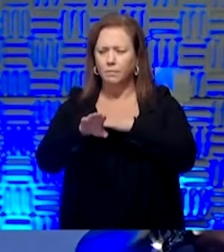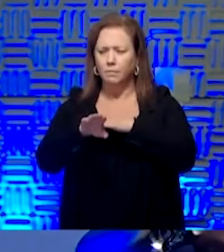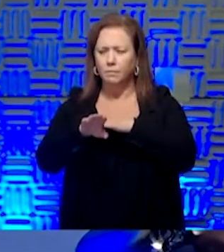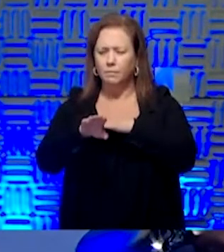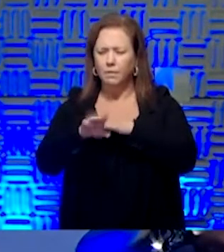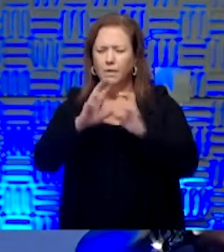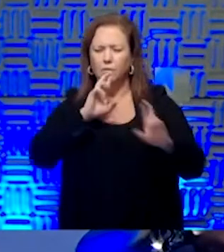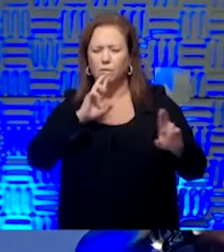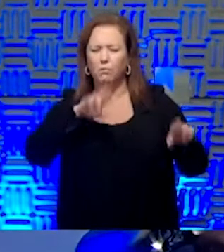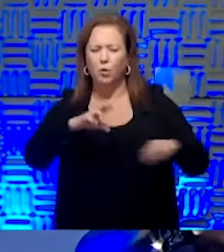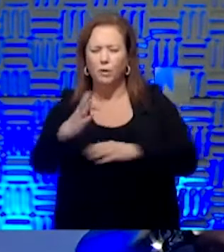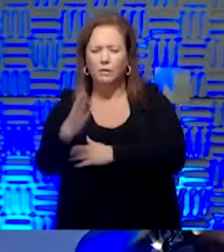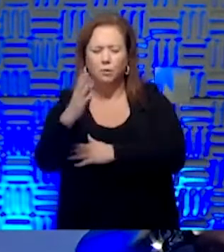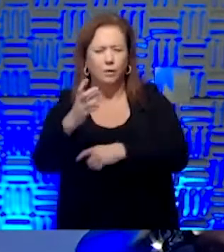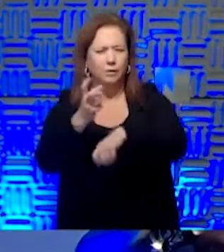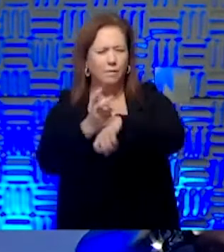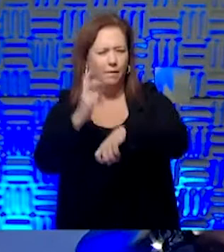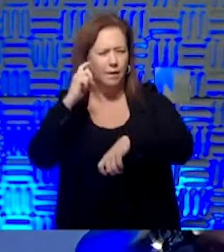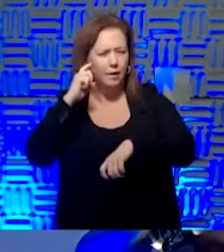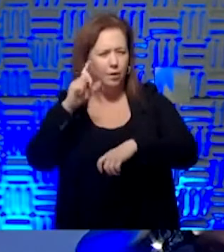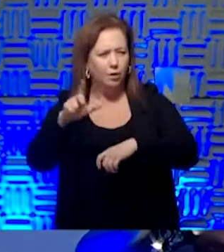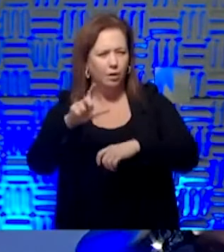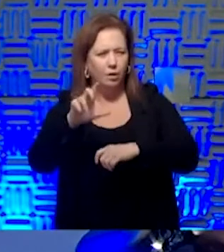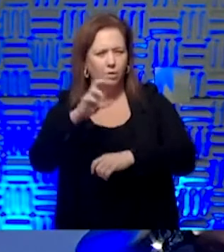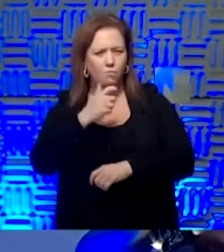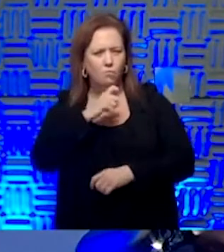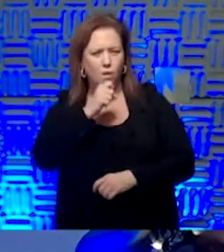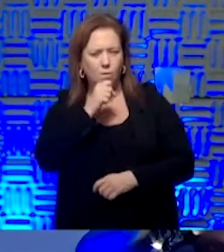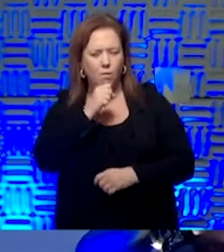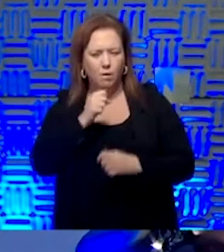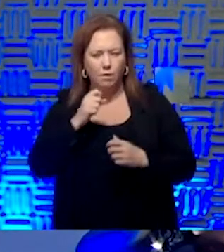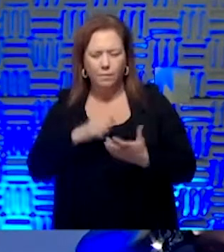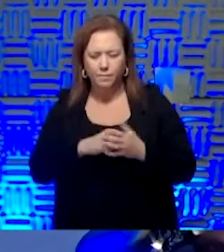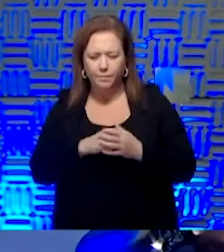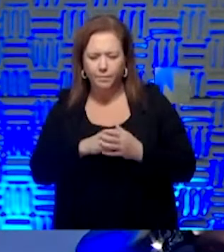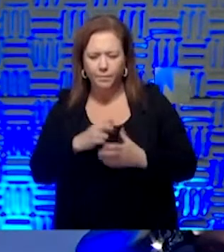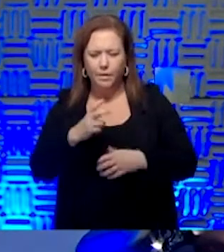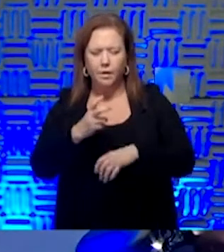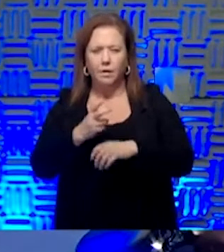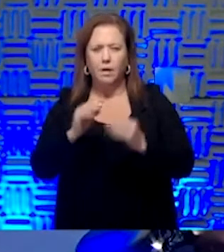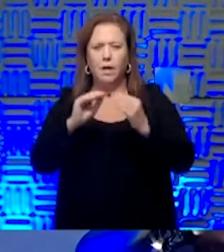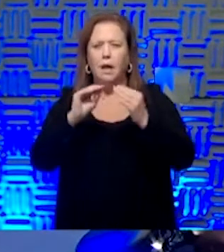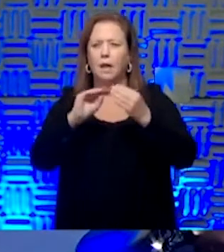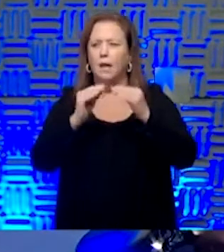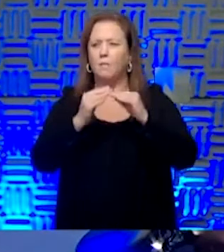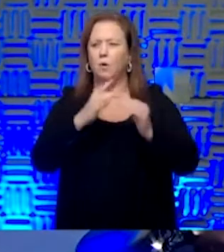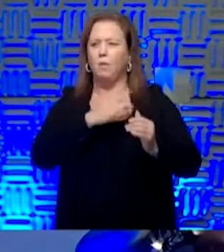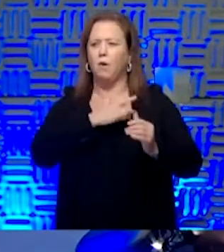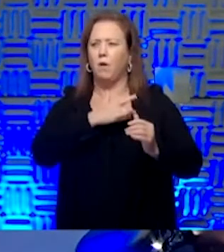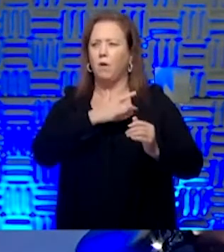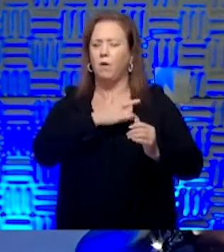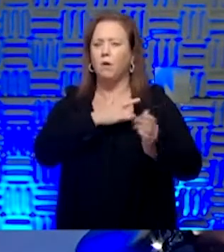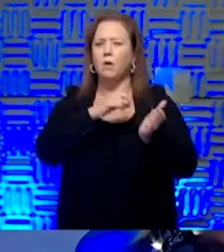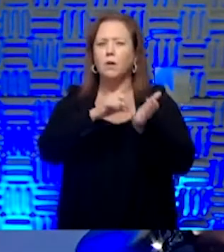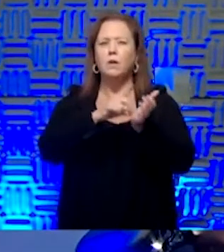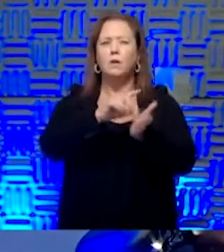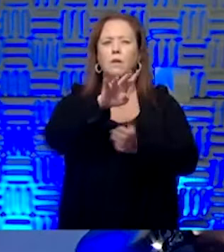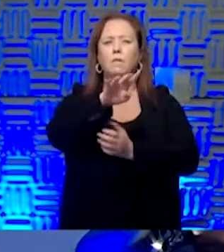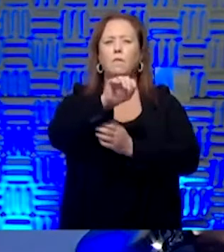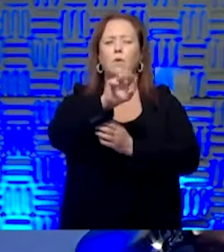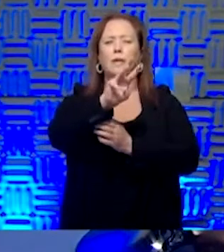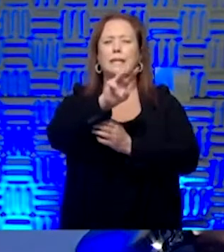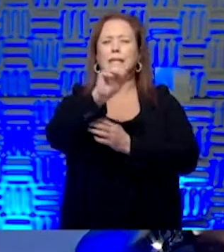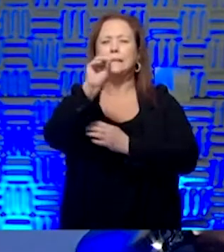report out this morning saying that when they did kind of an informal poll of cardiologists, that there's a 40 to